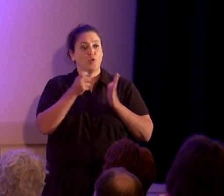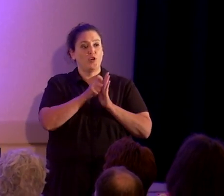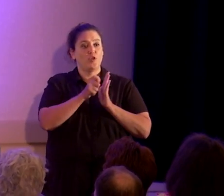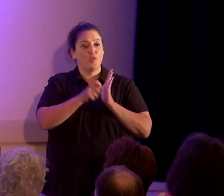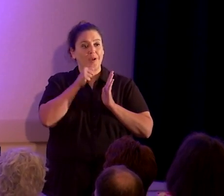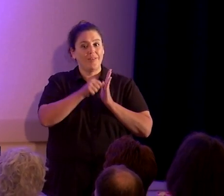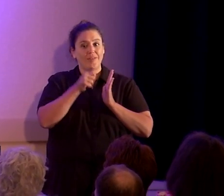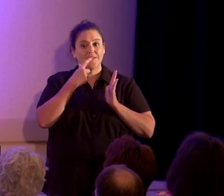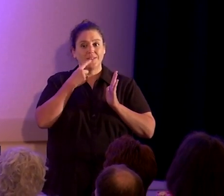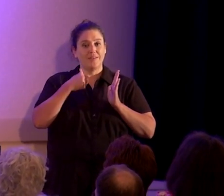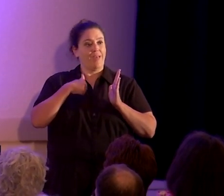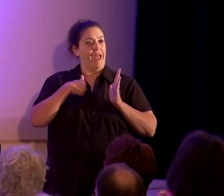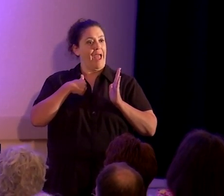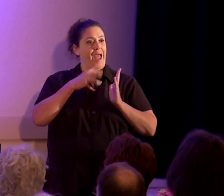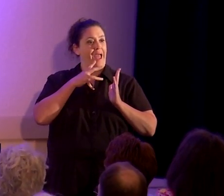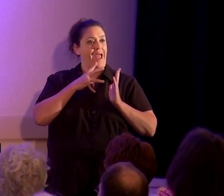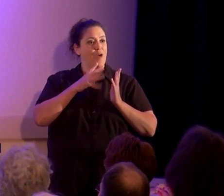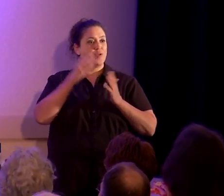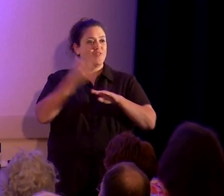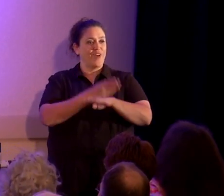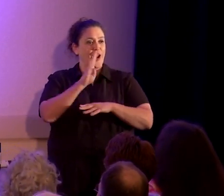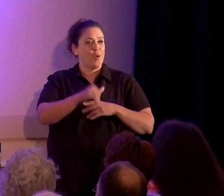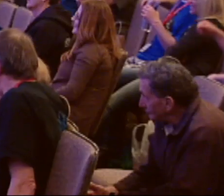fired by two cowards and a bigot, referring to